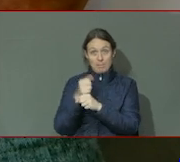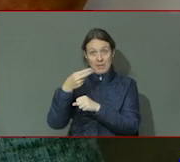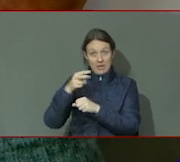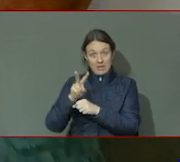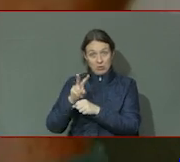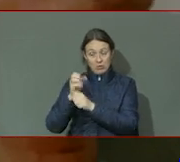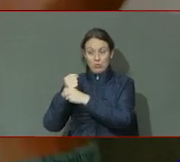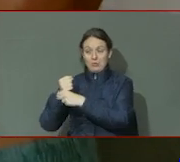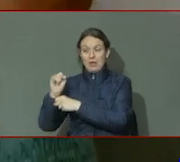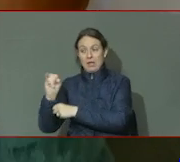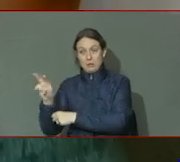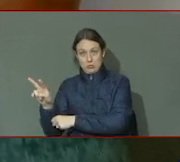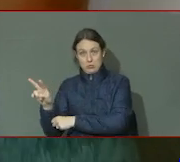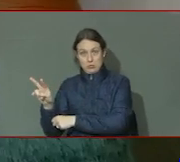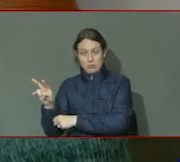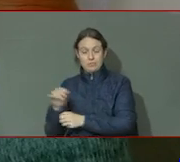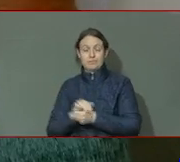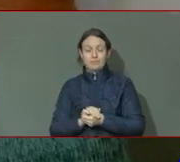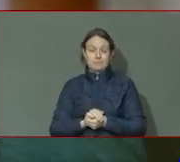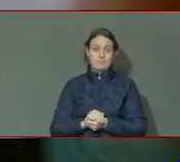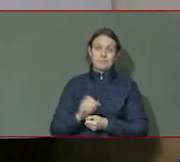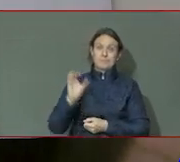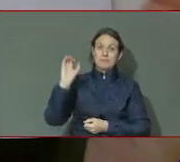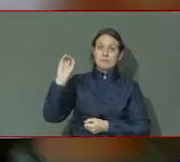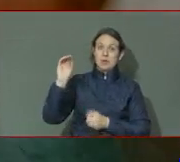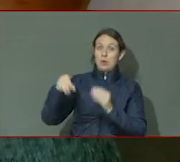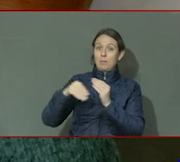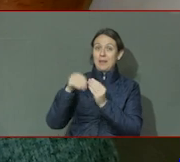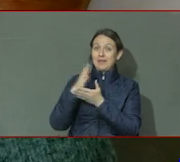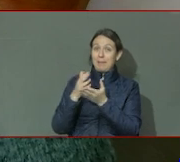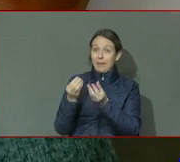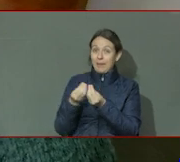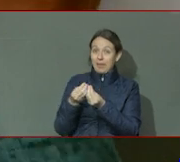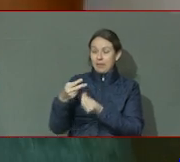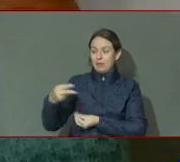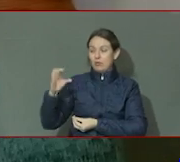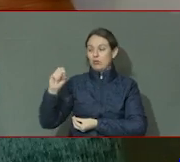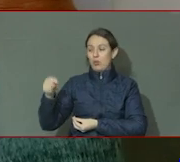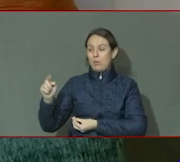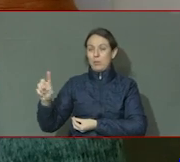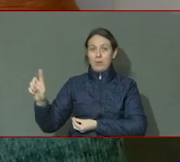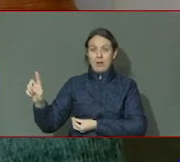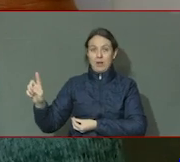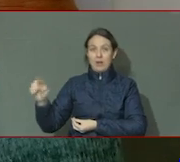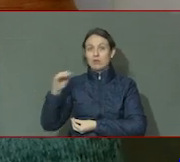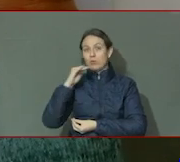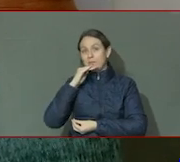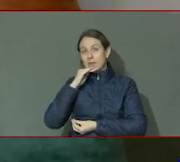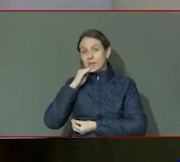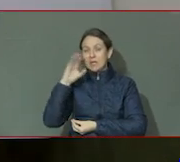the I2. Now I get 0 plus something is 0,11. So this must